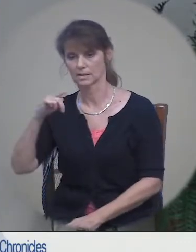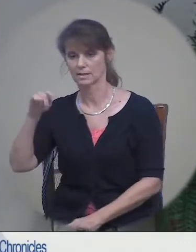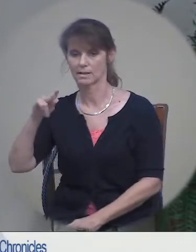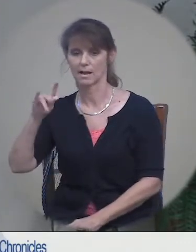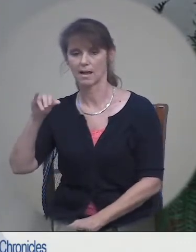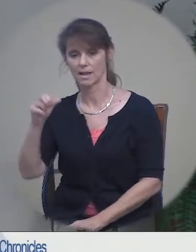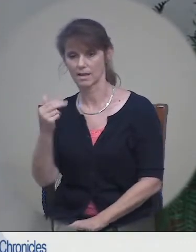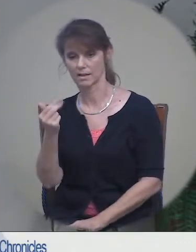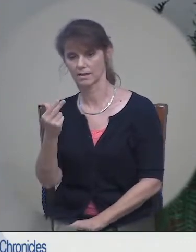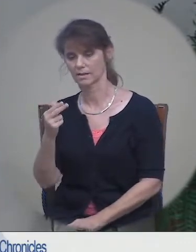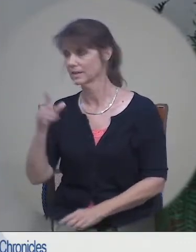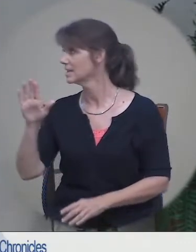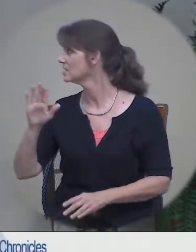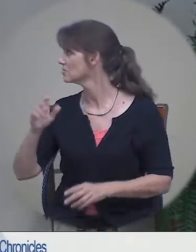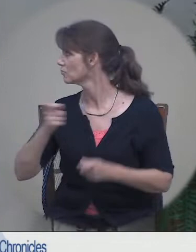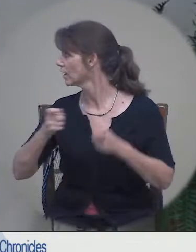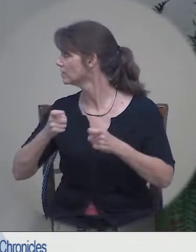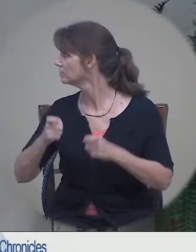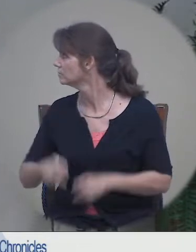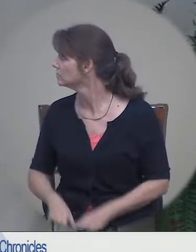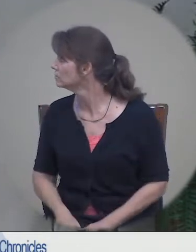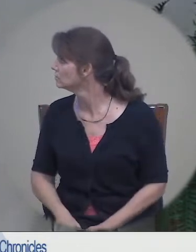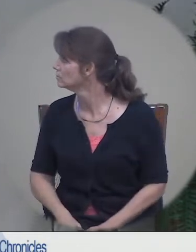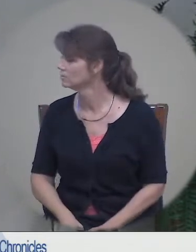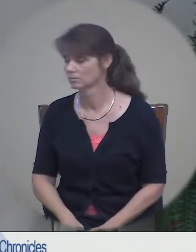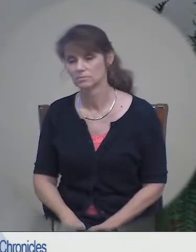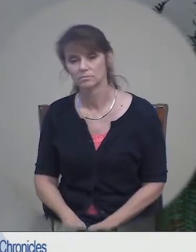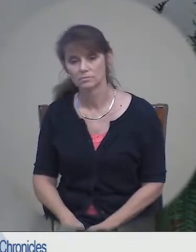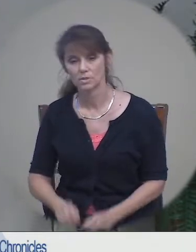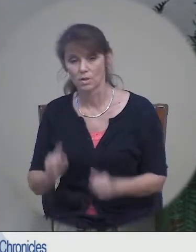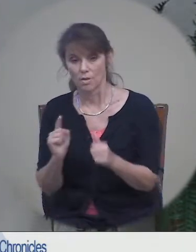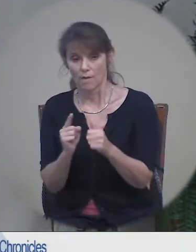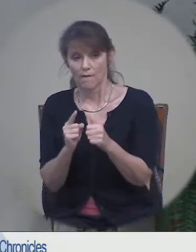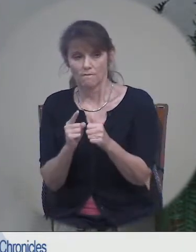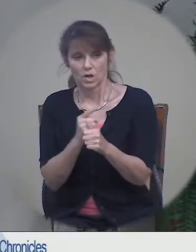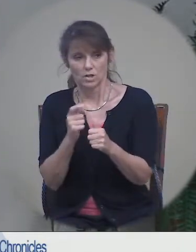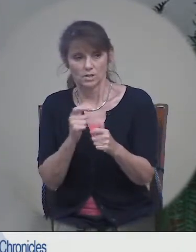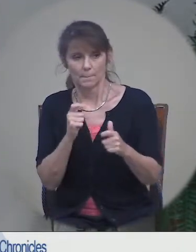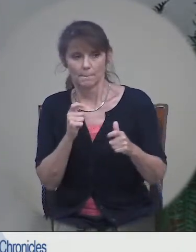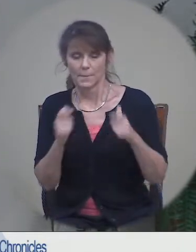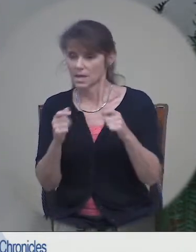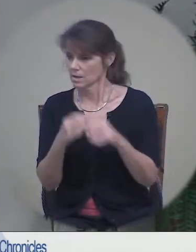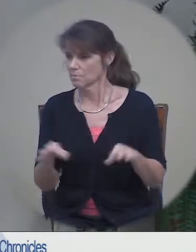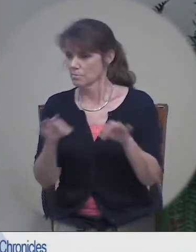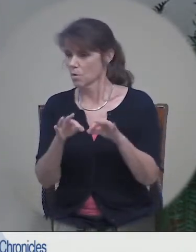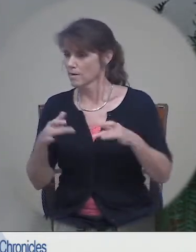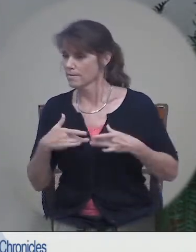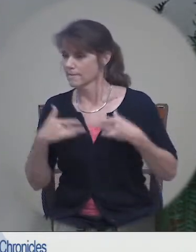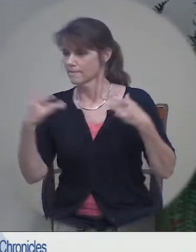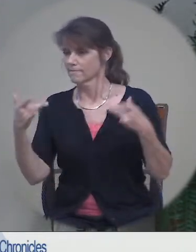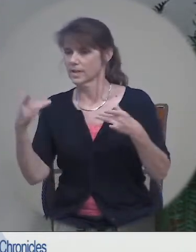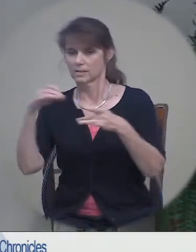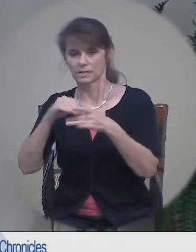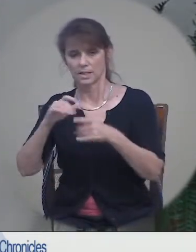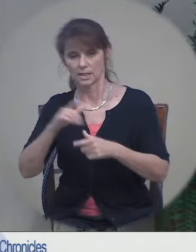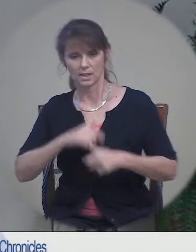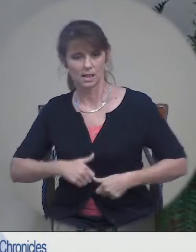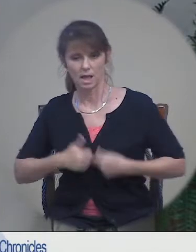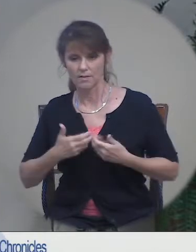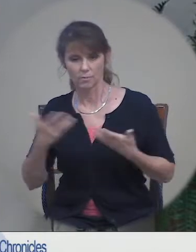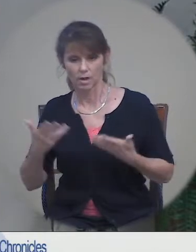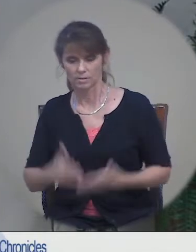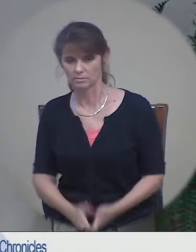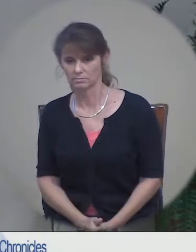So, what's the first big event in Hezekiah's life? What's the first thing that the writers want us to focus